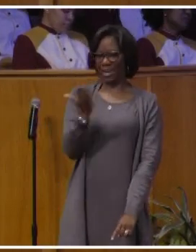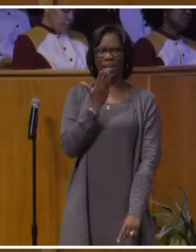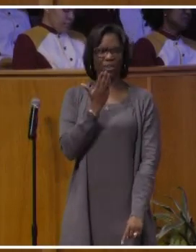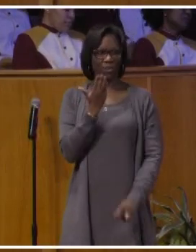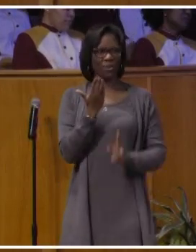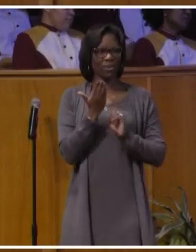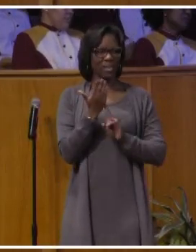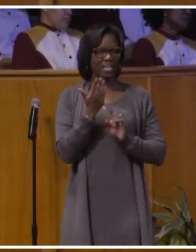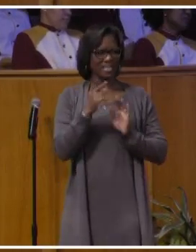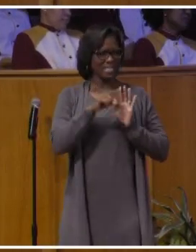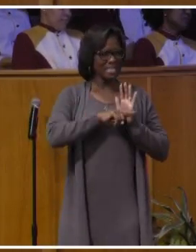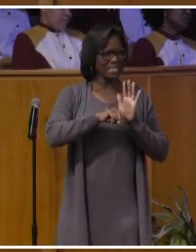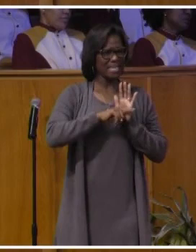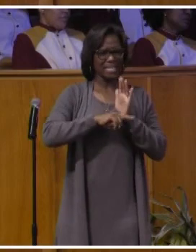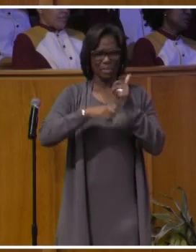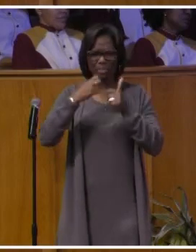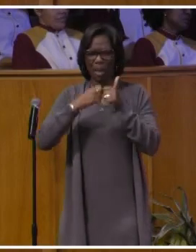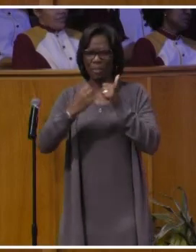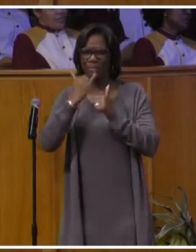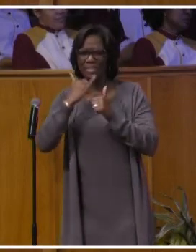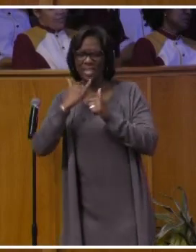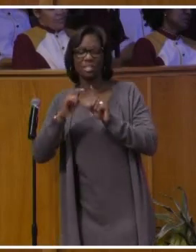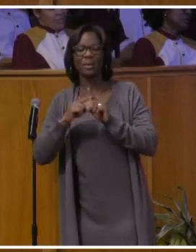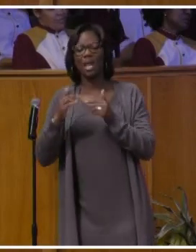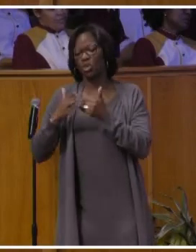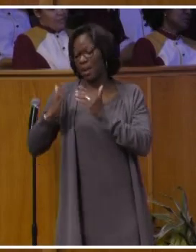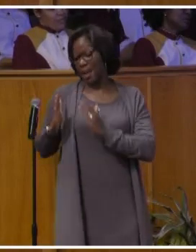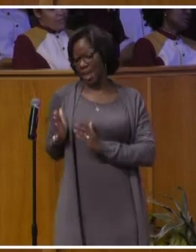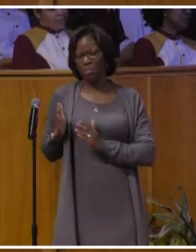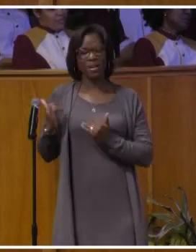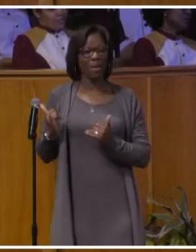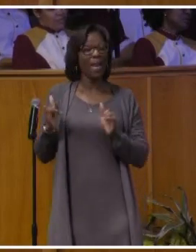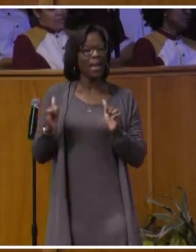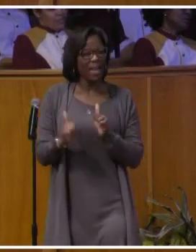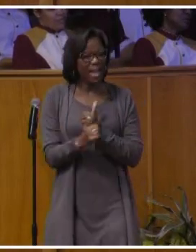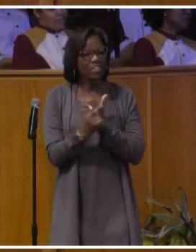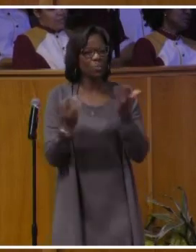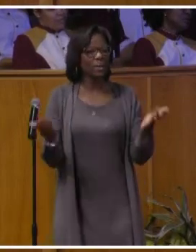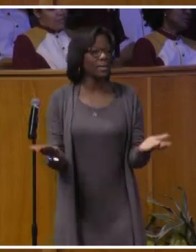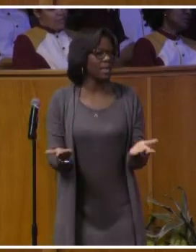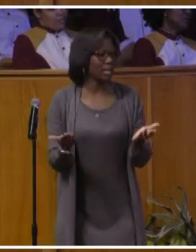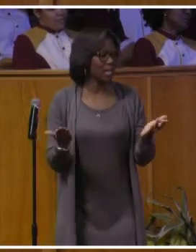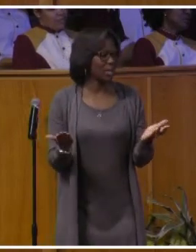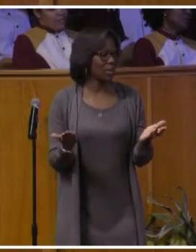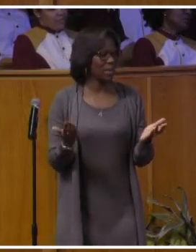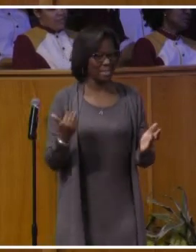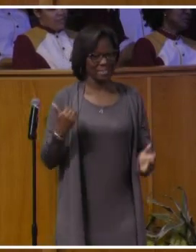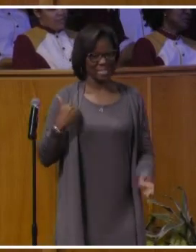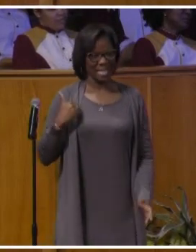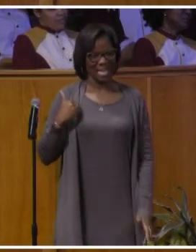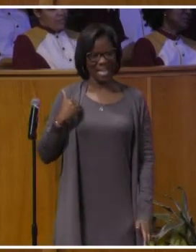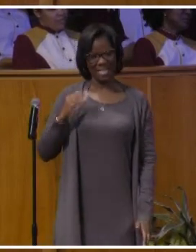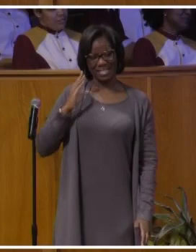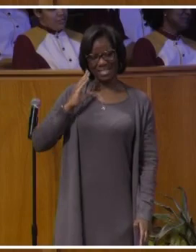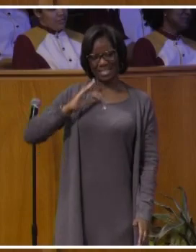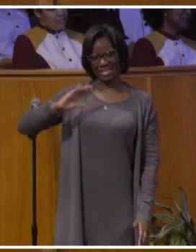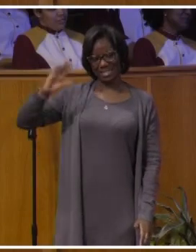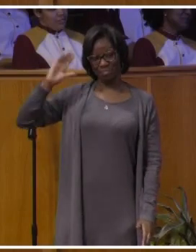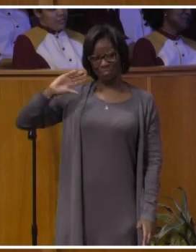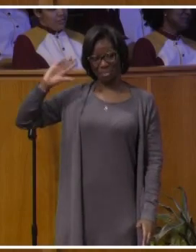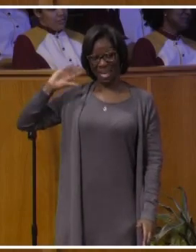Here's what your neighbor won't tell you, but I'm going to tell you for him. Everybody in here has a past.